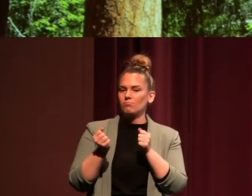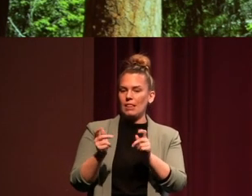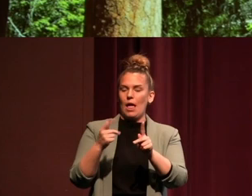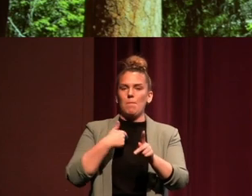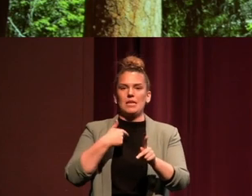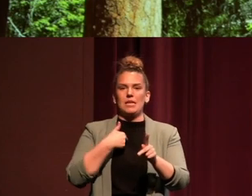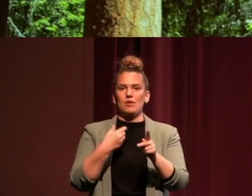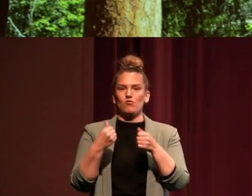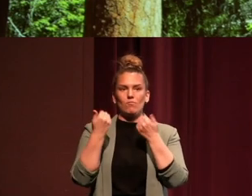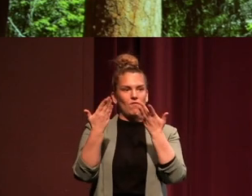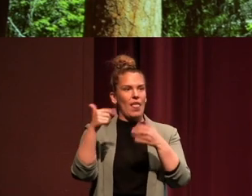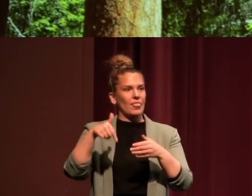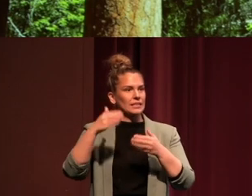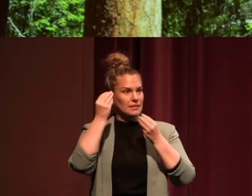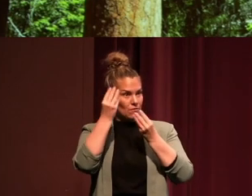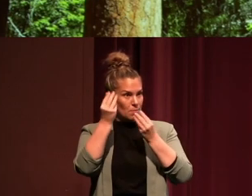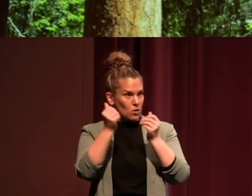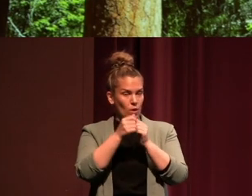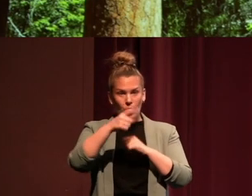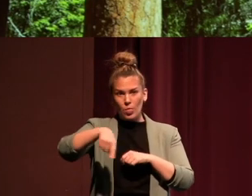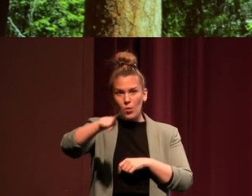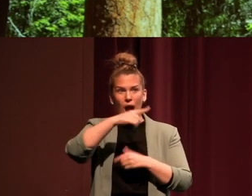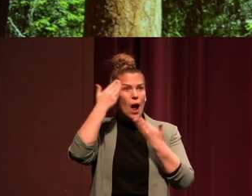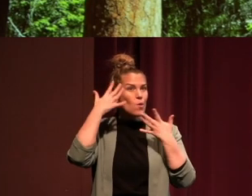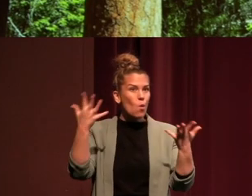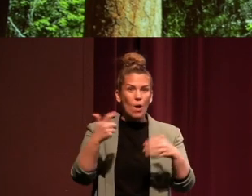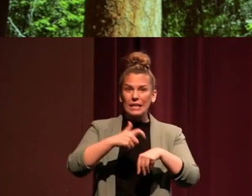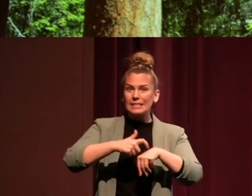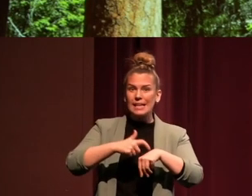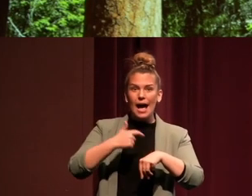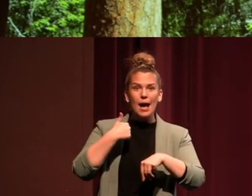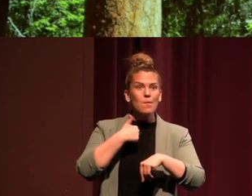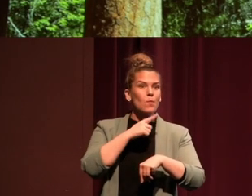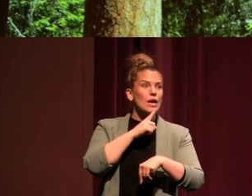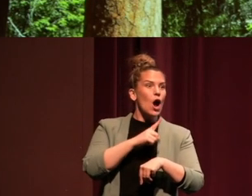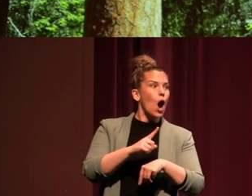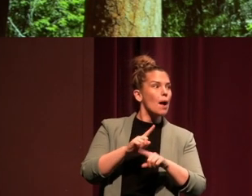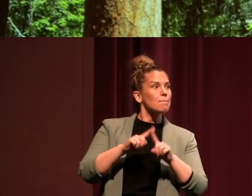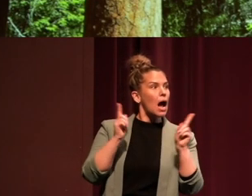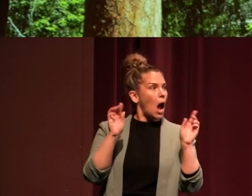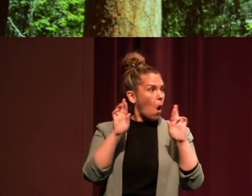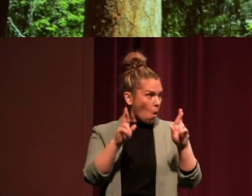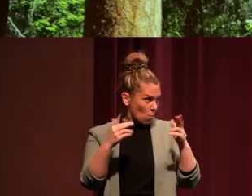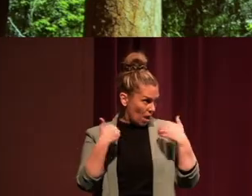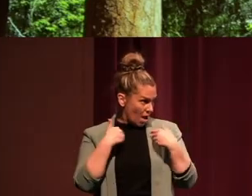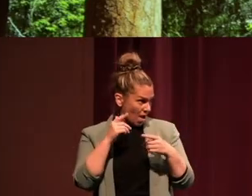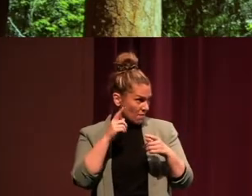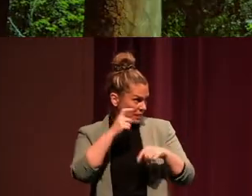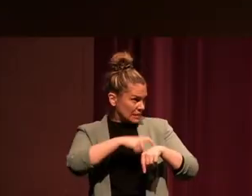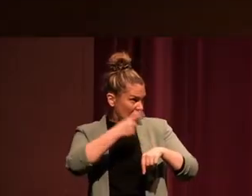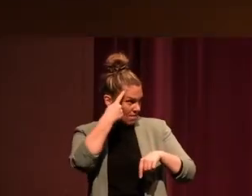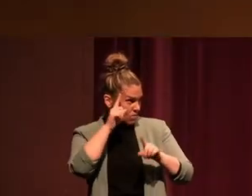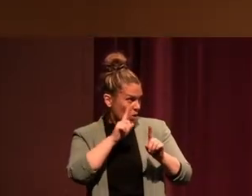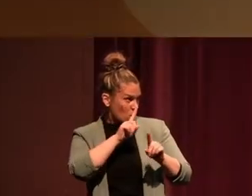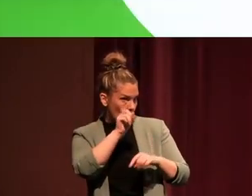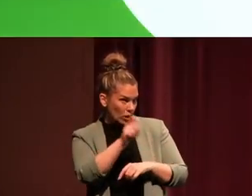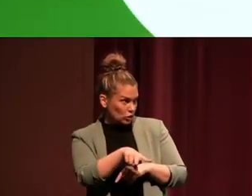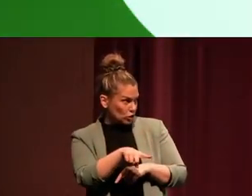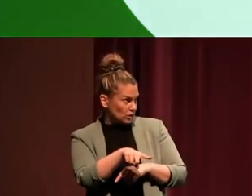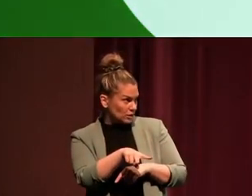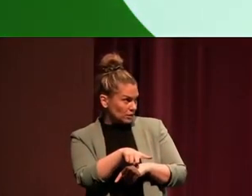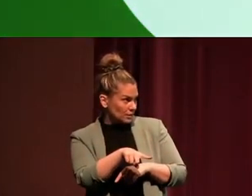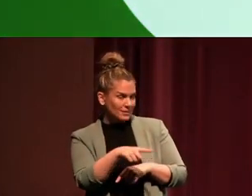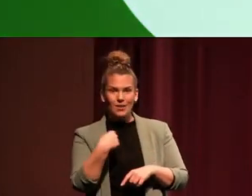front of you. And I don't know what time we're at, but I am hoping we have time for questions, right? We're